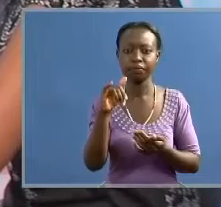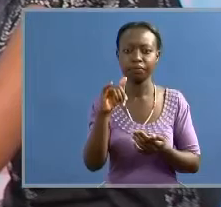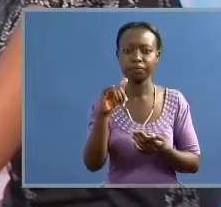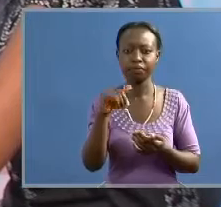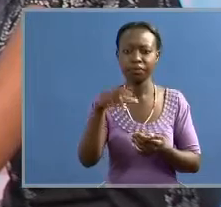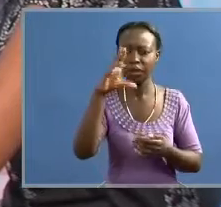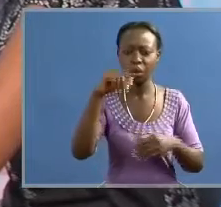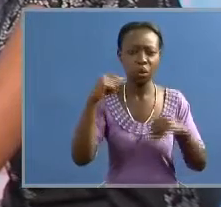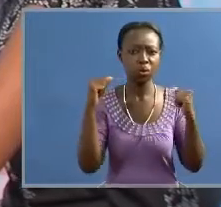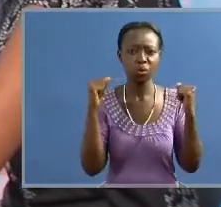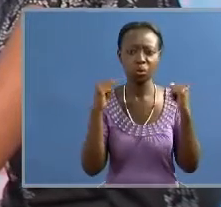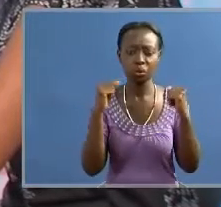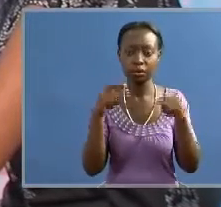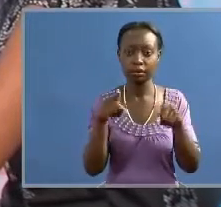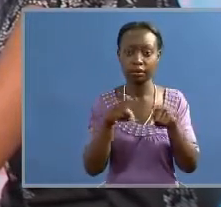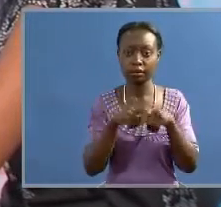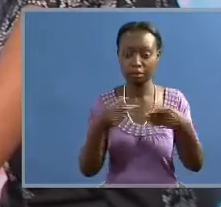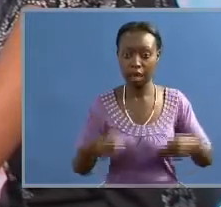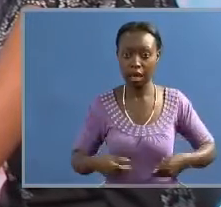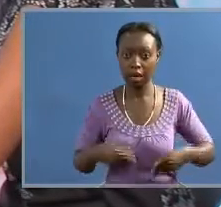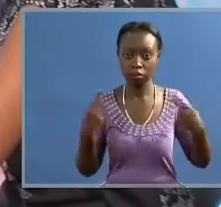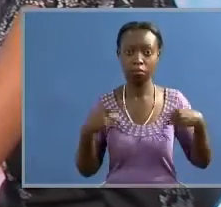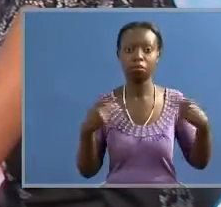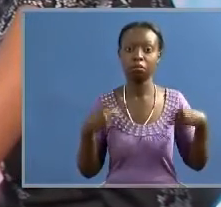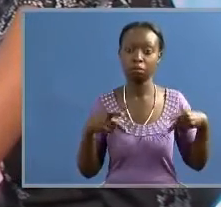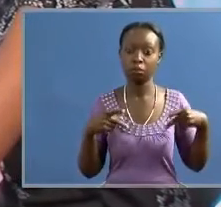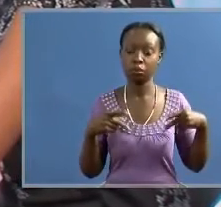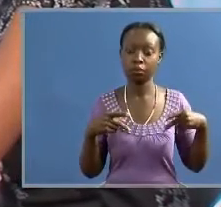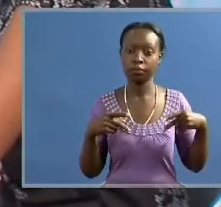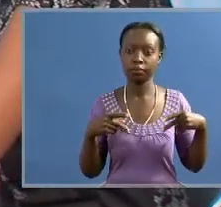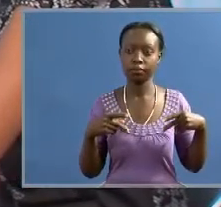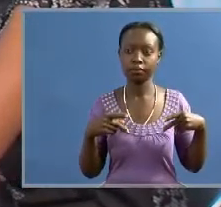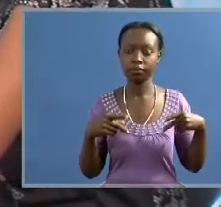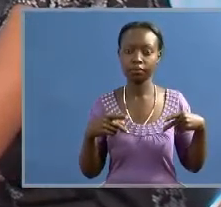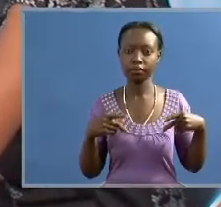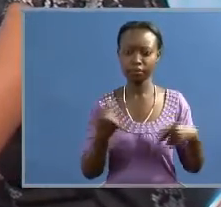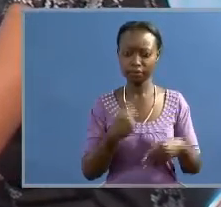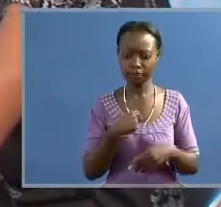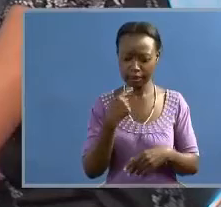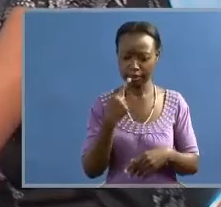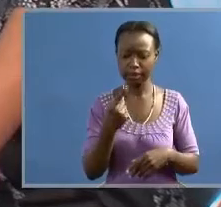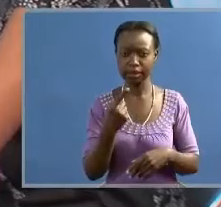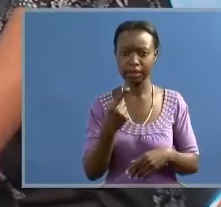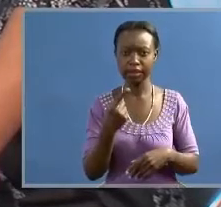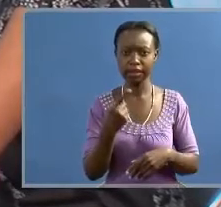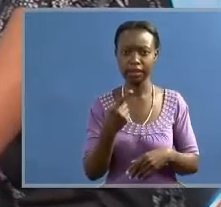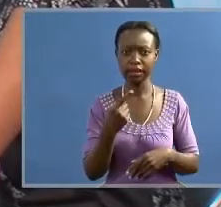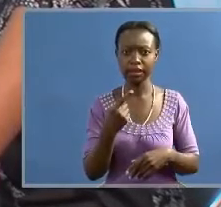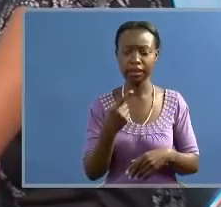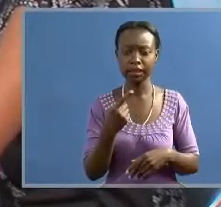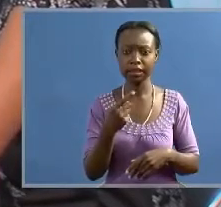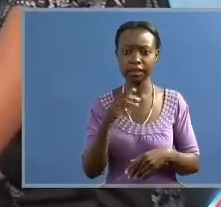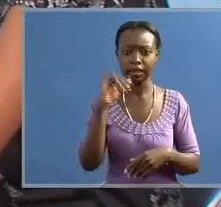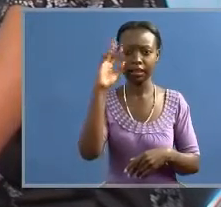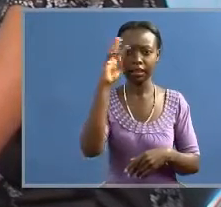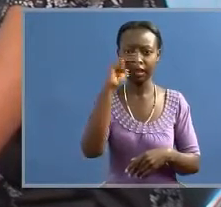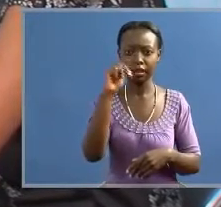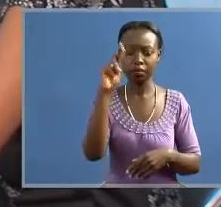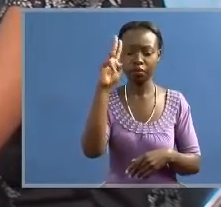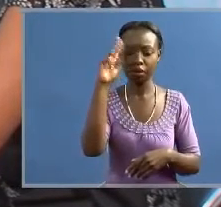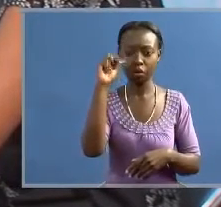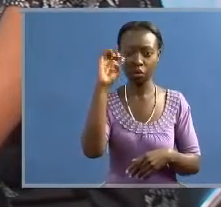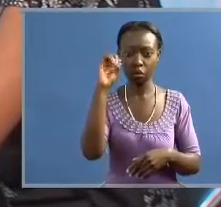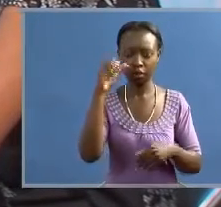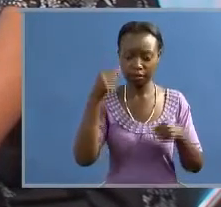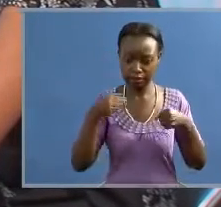as strong and as stable as when they were younger. Right. I am saying that the immune system would be very